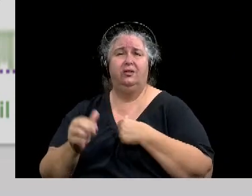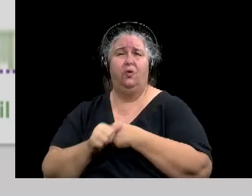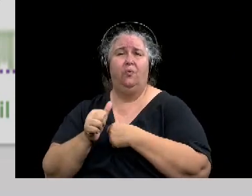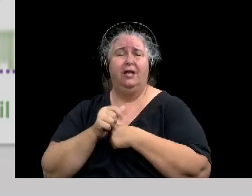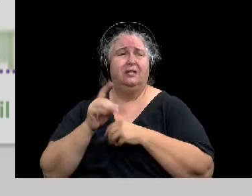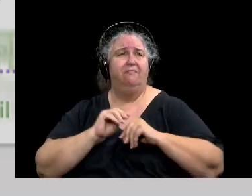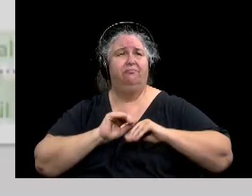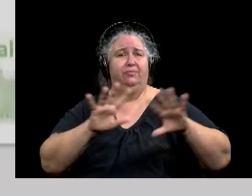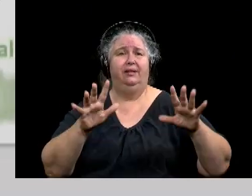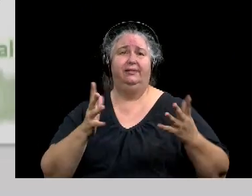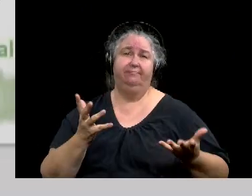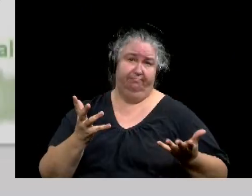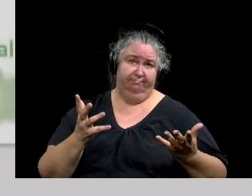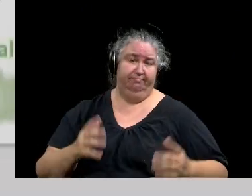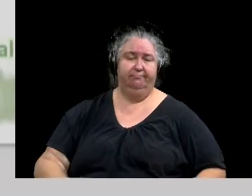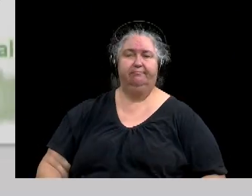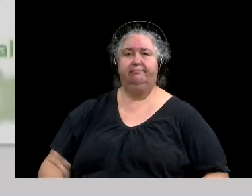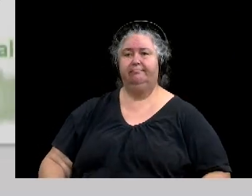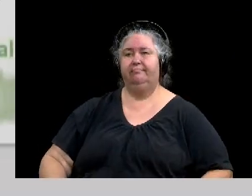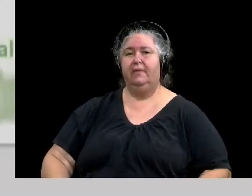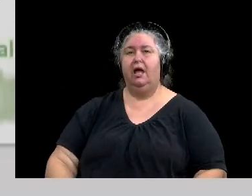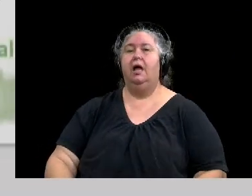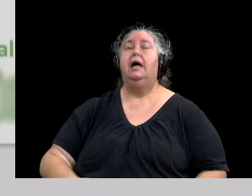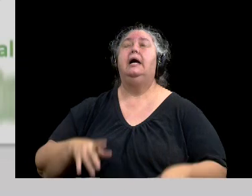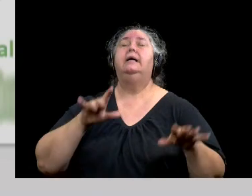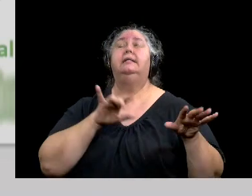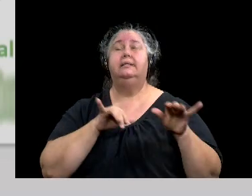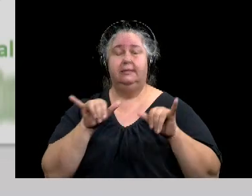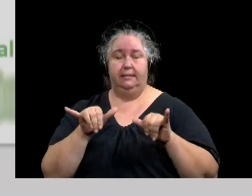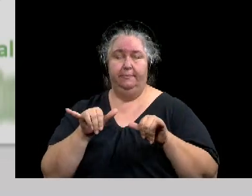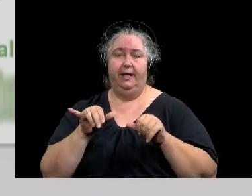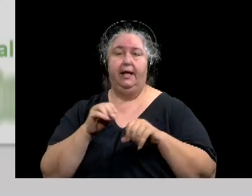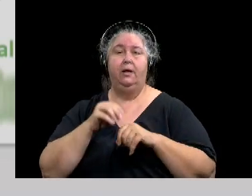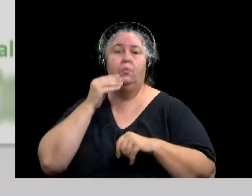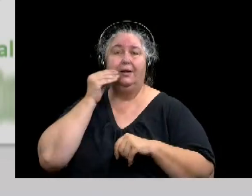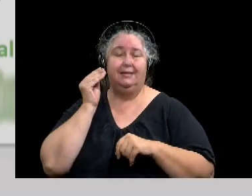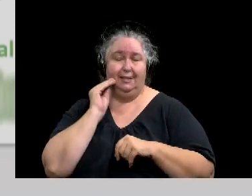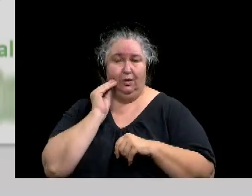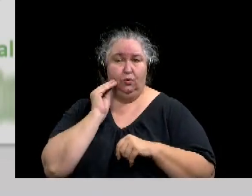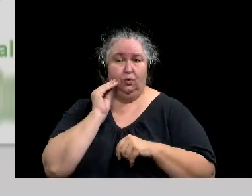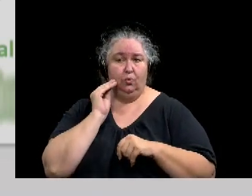the coronavirus. Similarly, in residential settings,